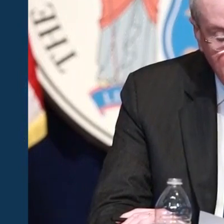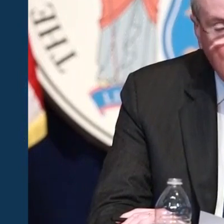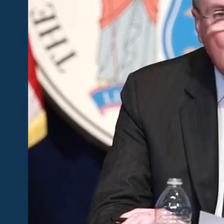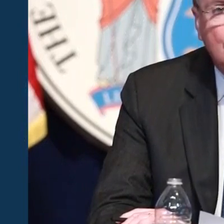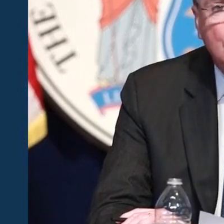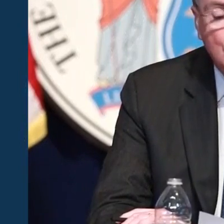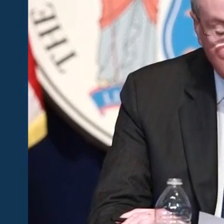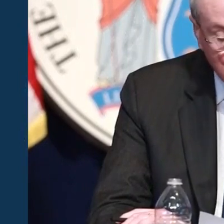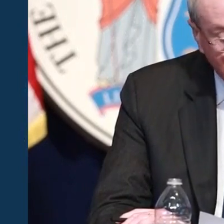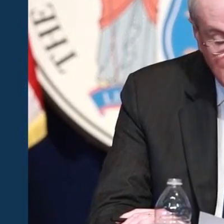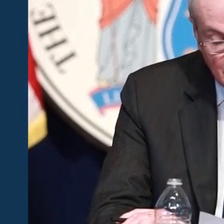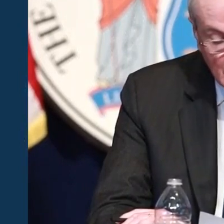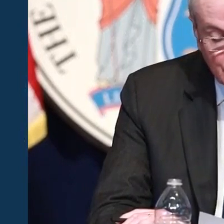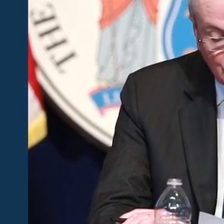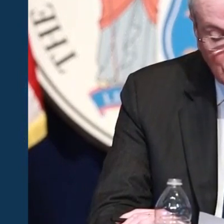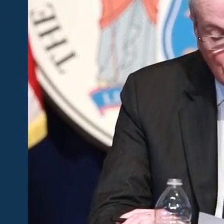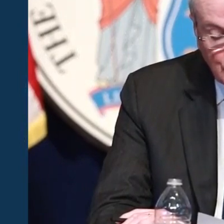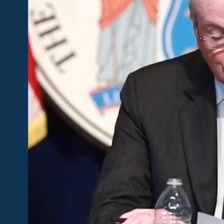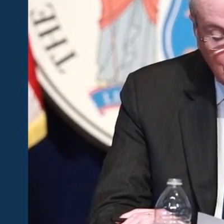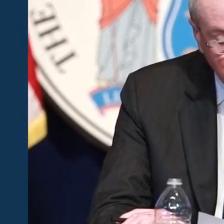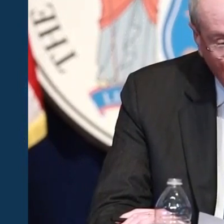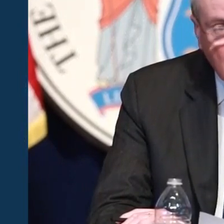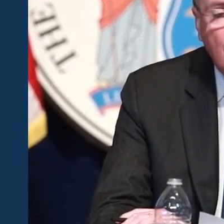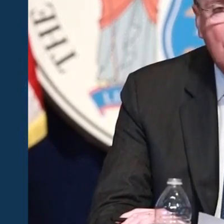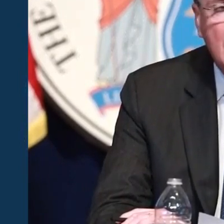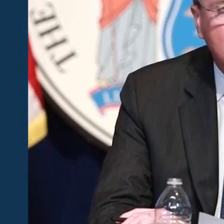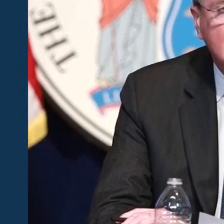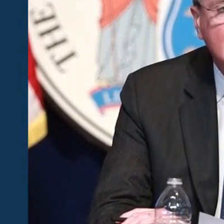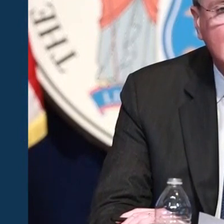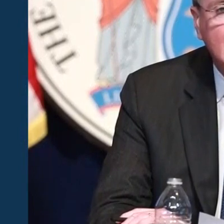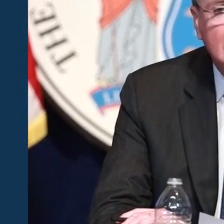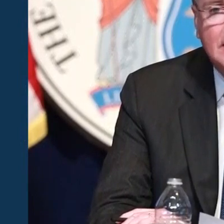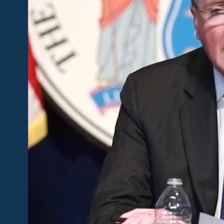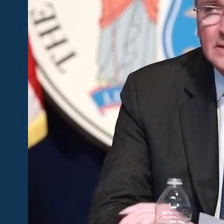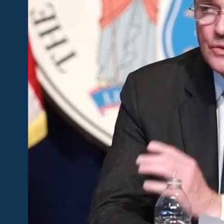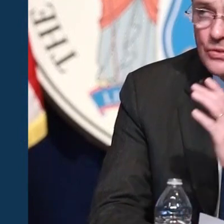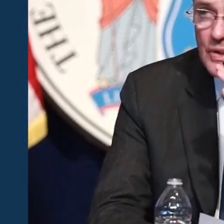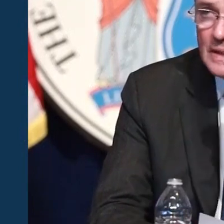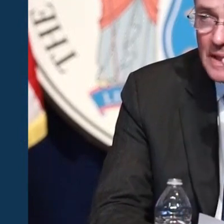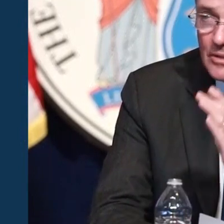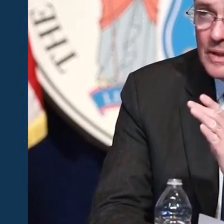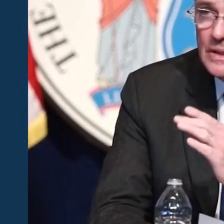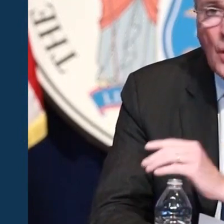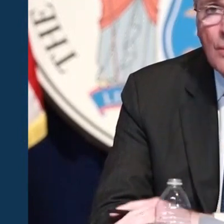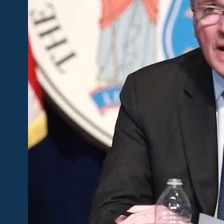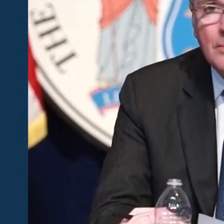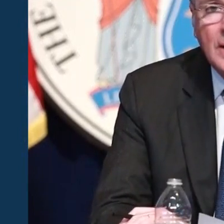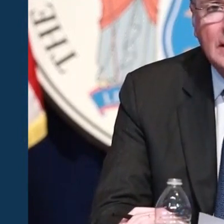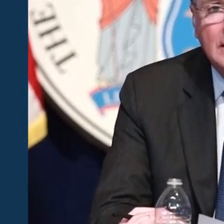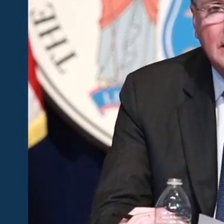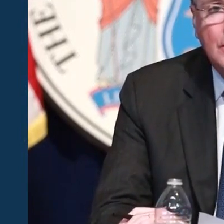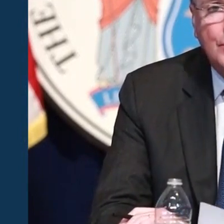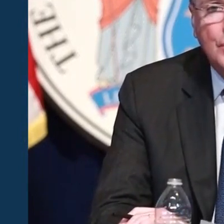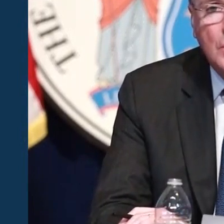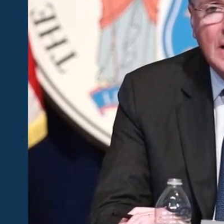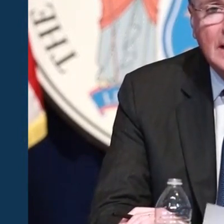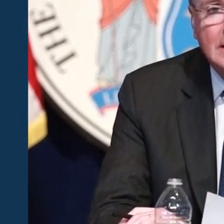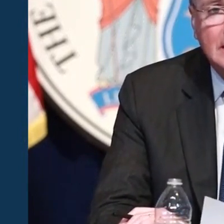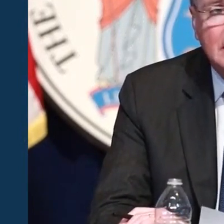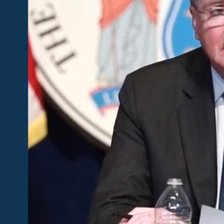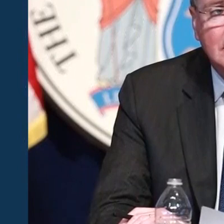in our power to ensure that we come out of this emergency with more of our family intact. There is literally no amount of money that is